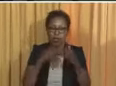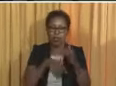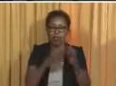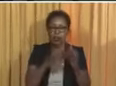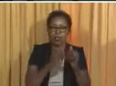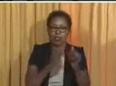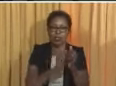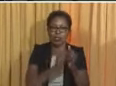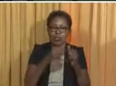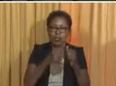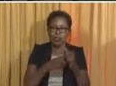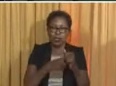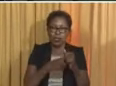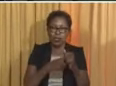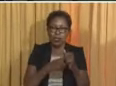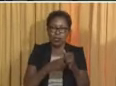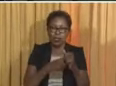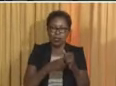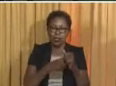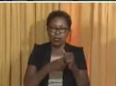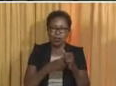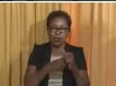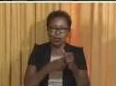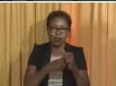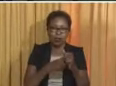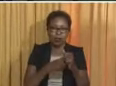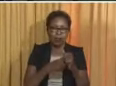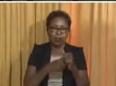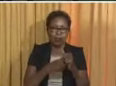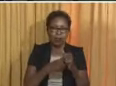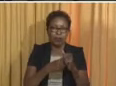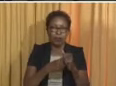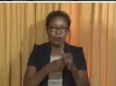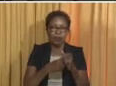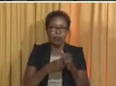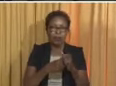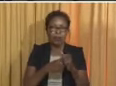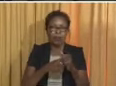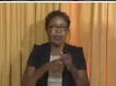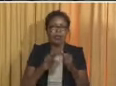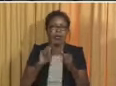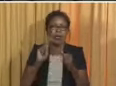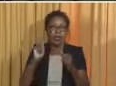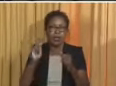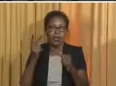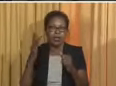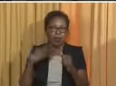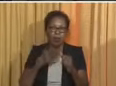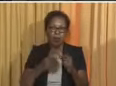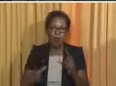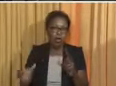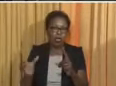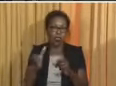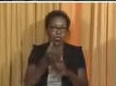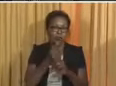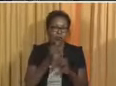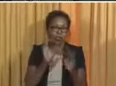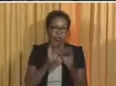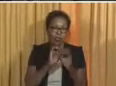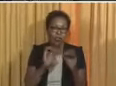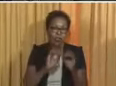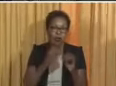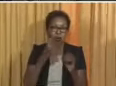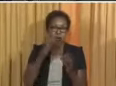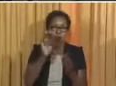2016, the COA Kenya bill were not able to achieve the 1